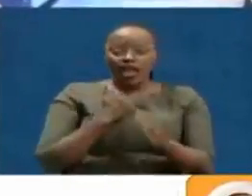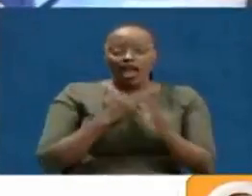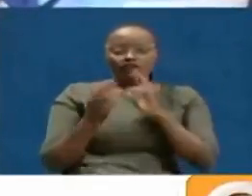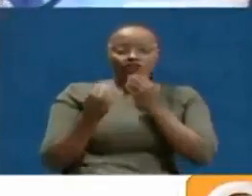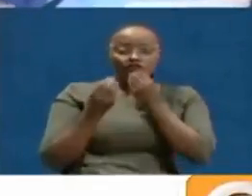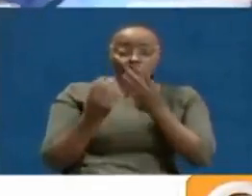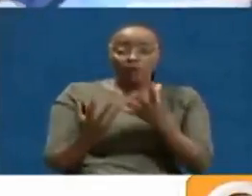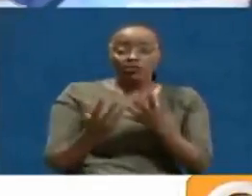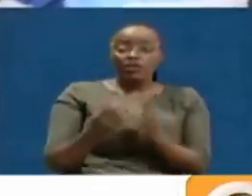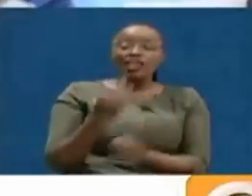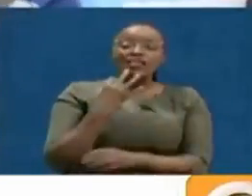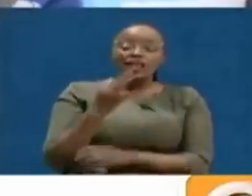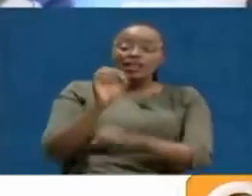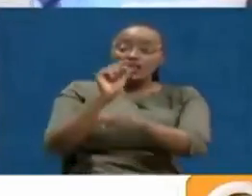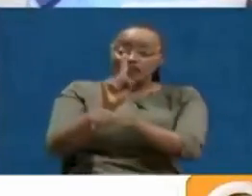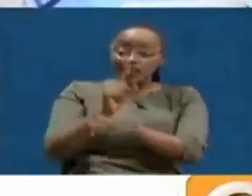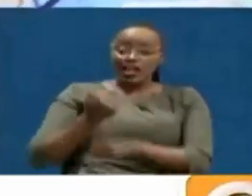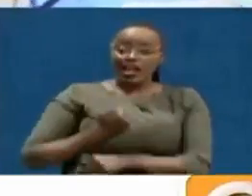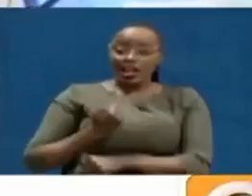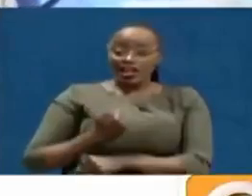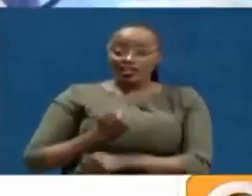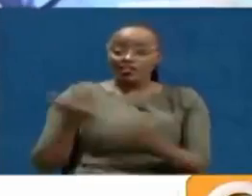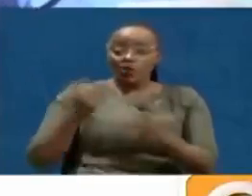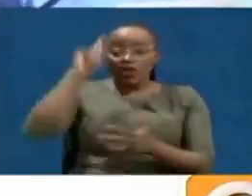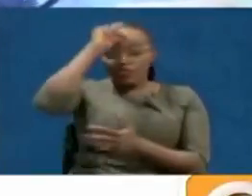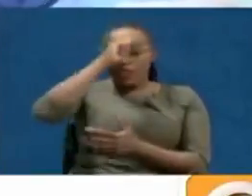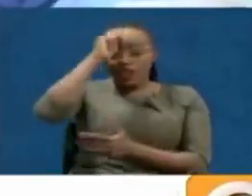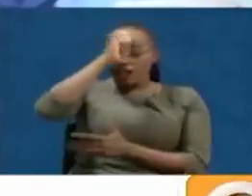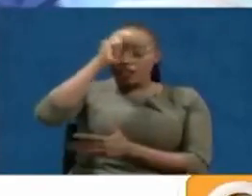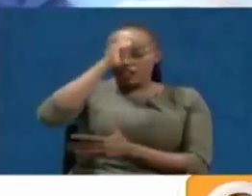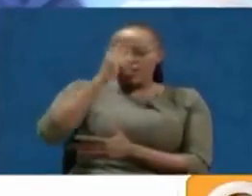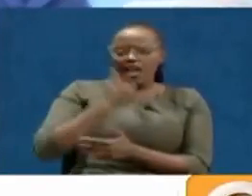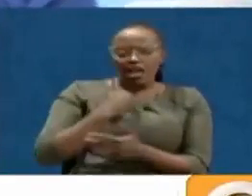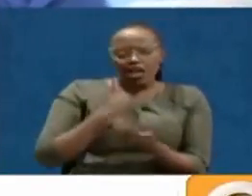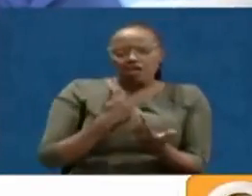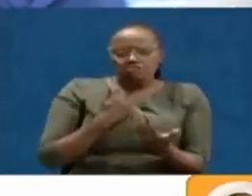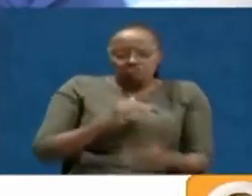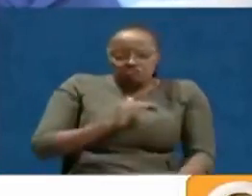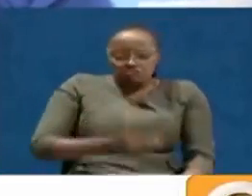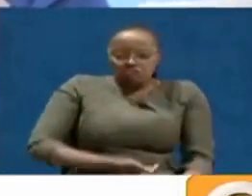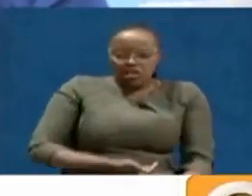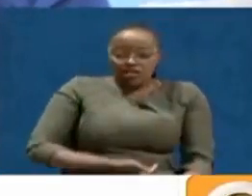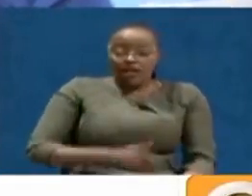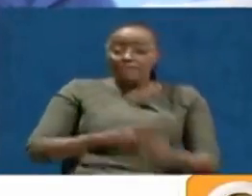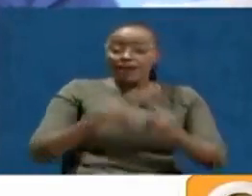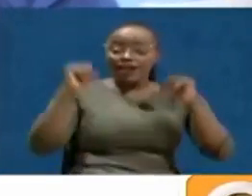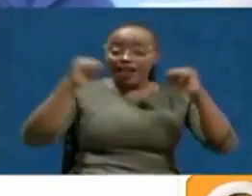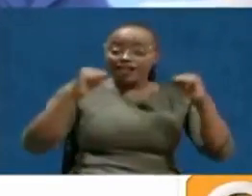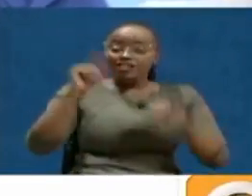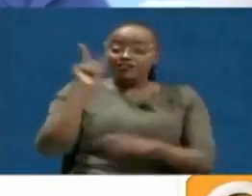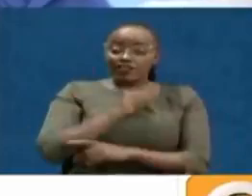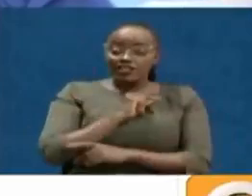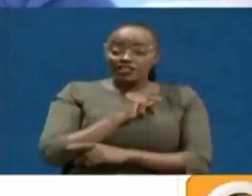that 311 girls in Tharaka Nithi are expecting. But we have agreed